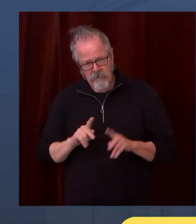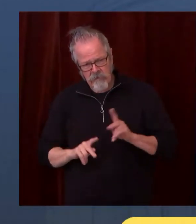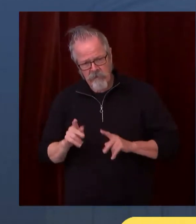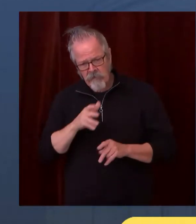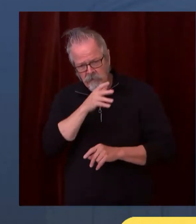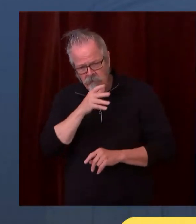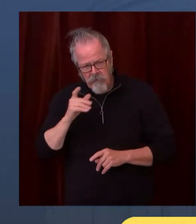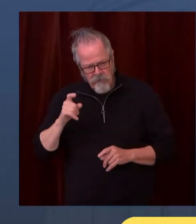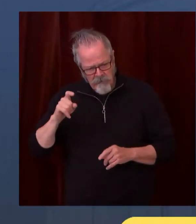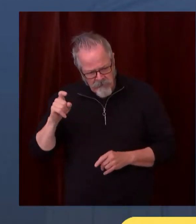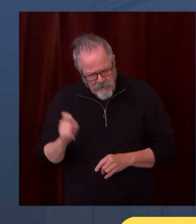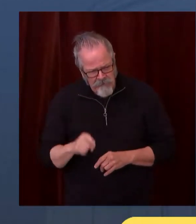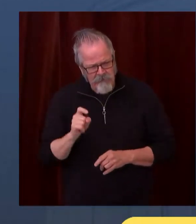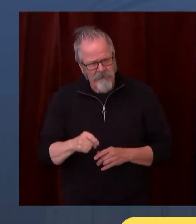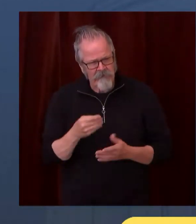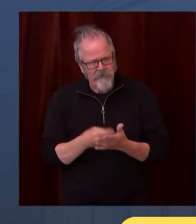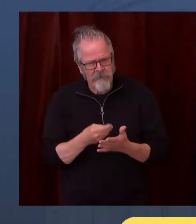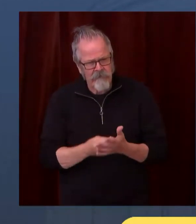Nonetheless, of course,